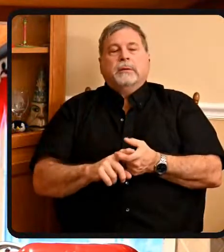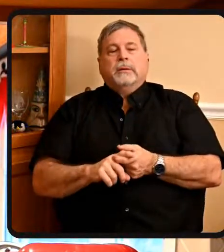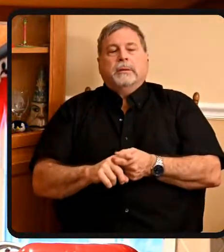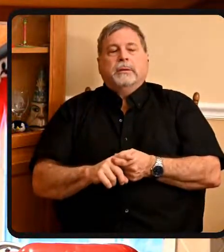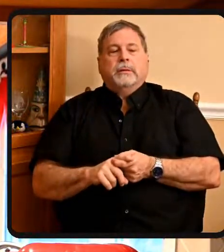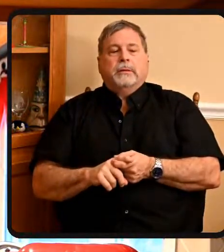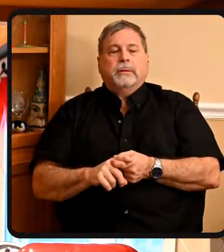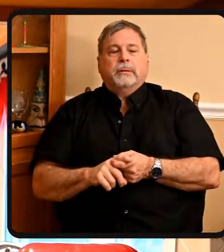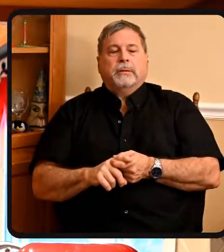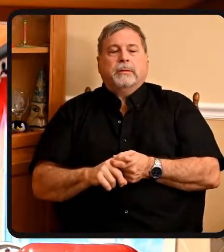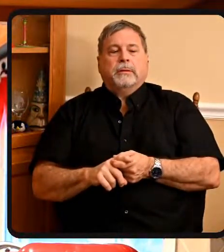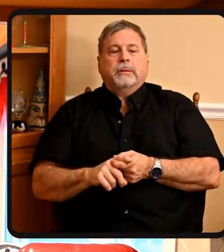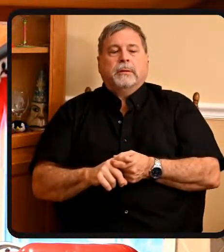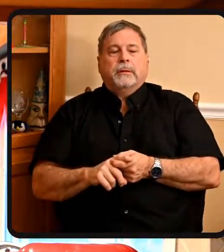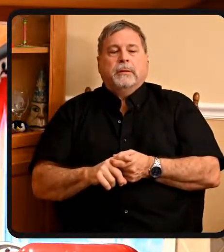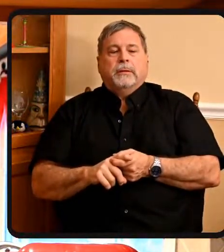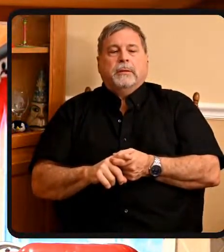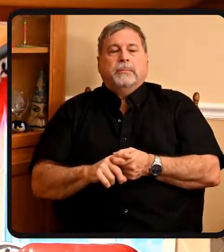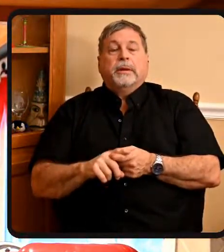they'll be